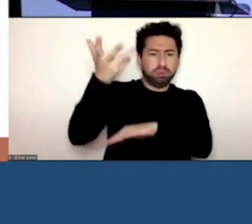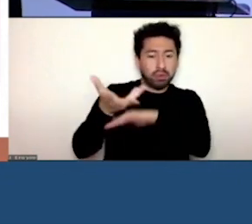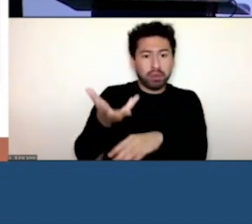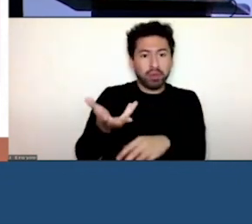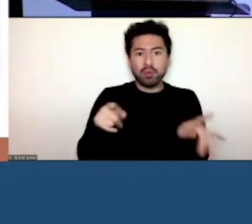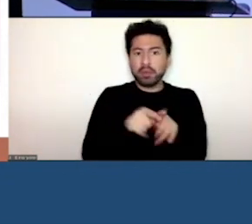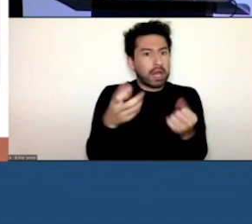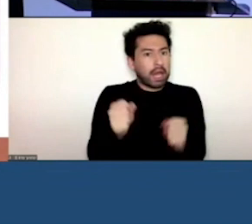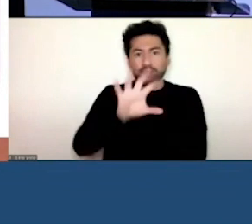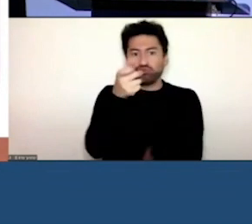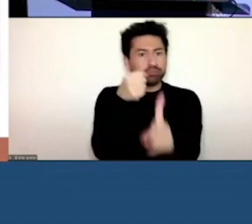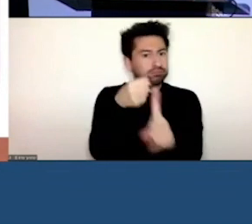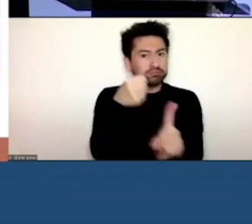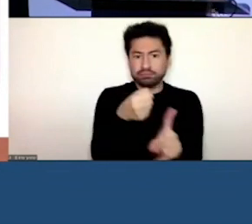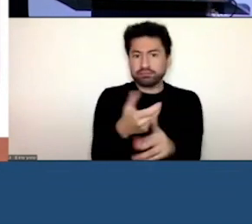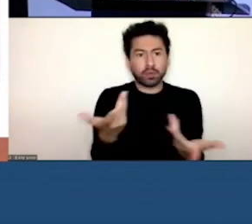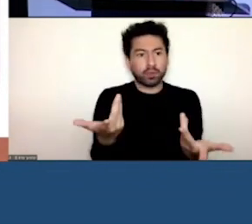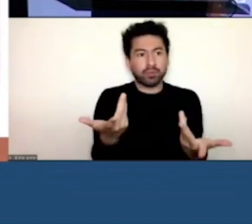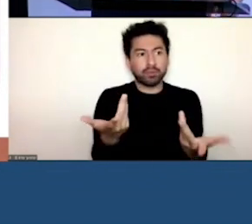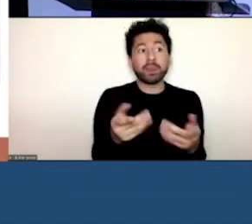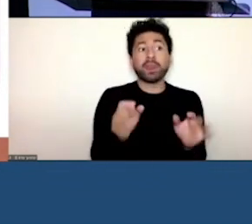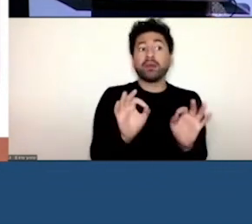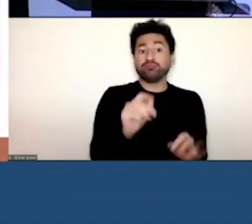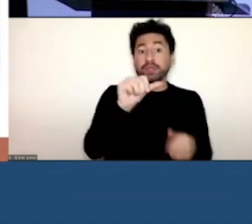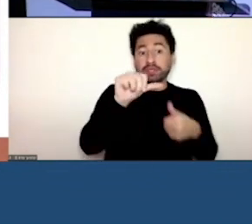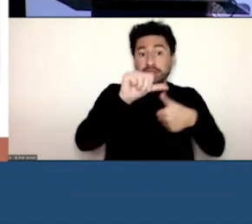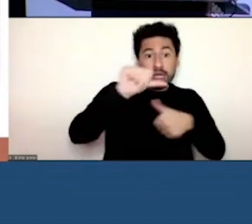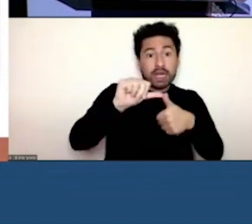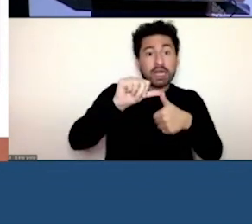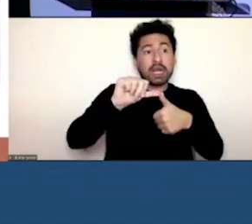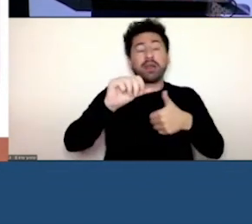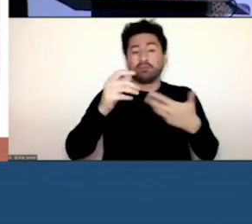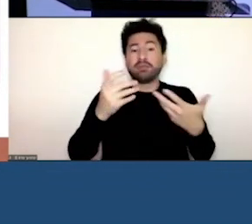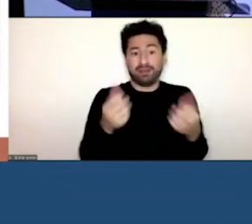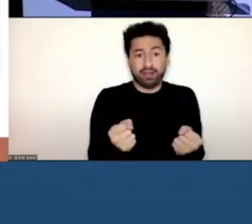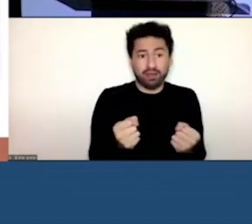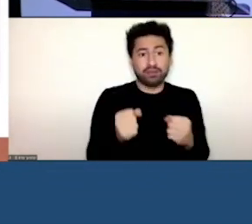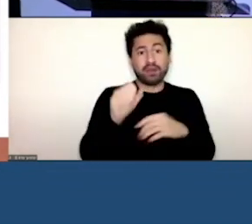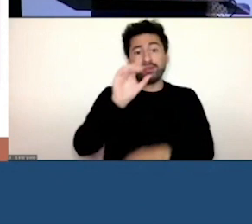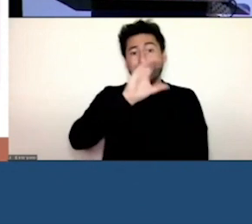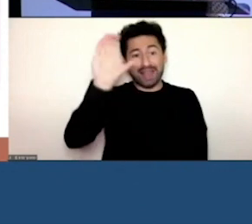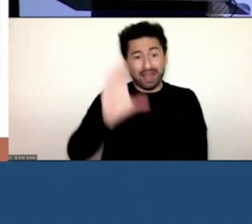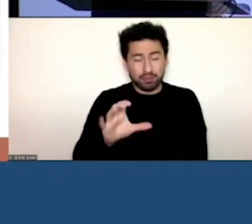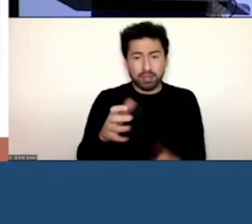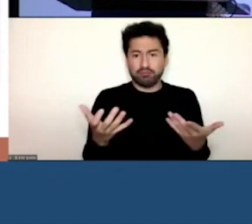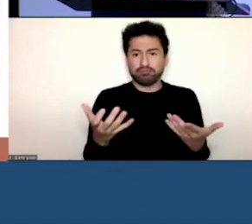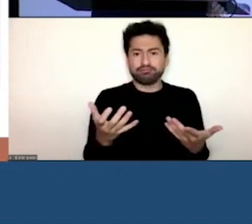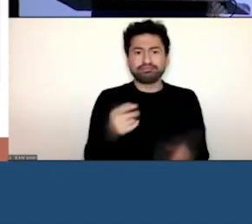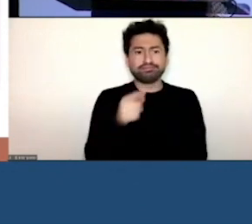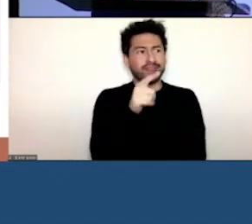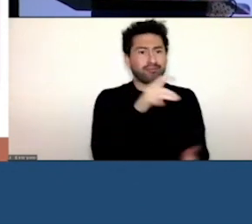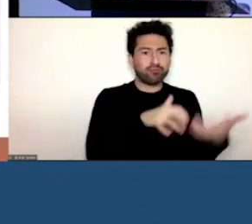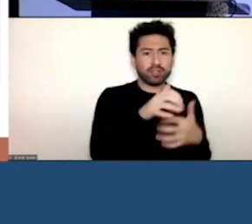8% of emissions, and despite this, we are the most hard hit, especially Central America and the Caribbean. Of course, we have the gaps in a crisis